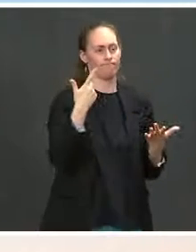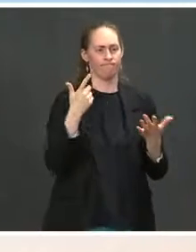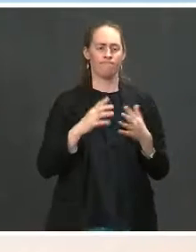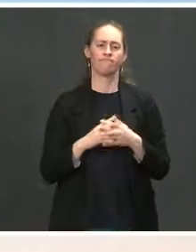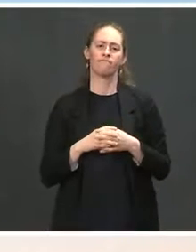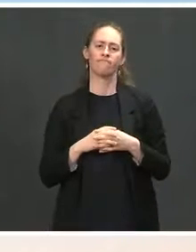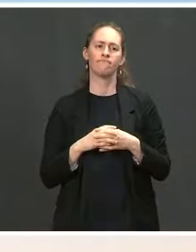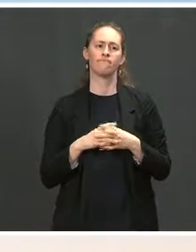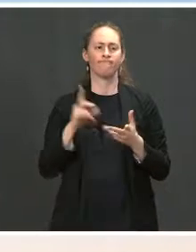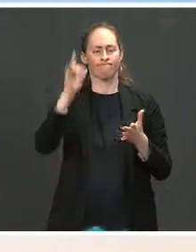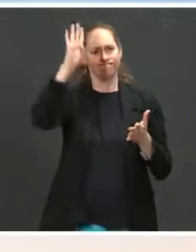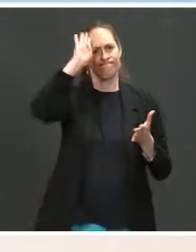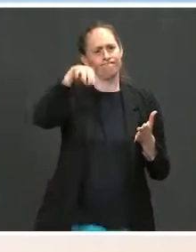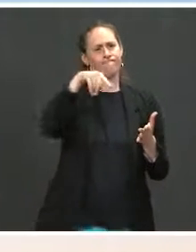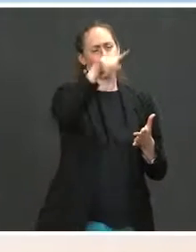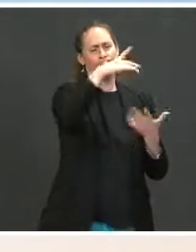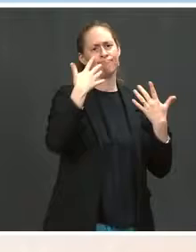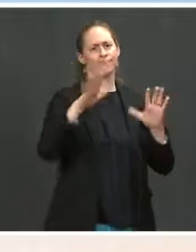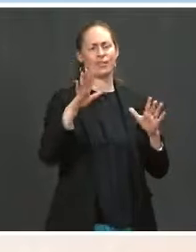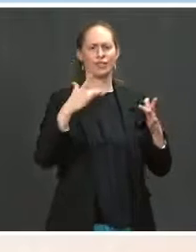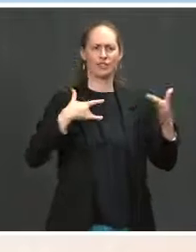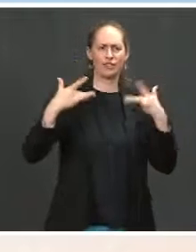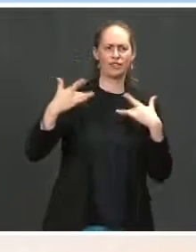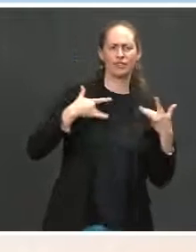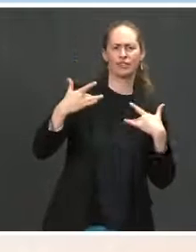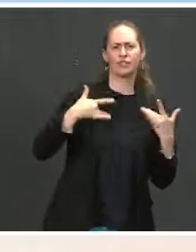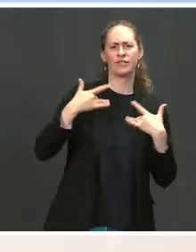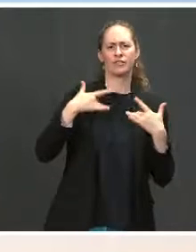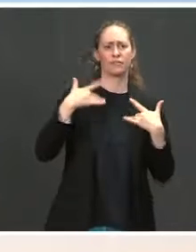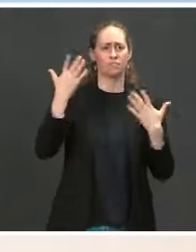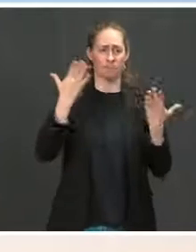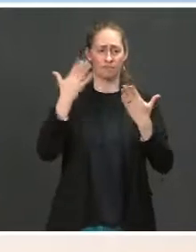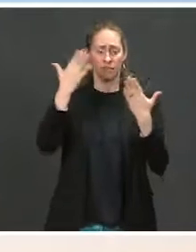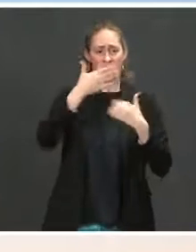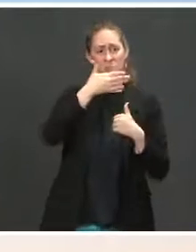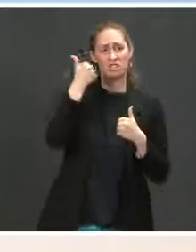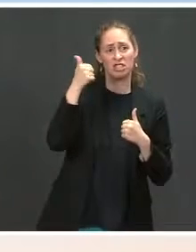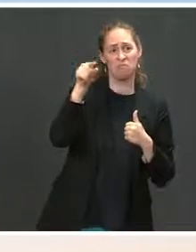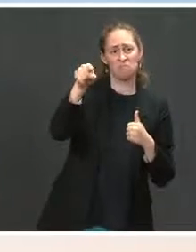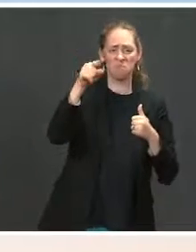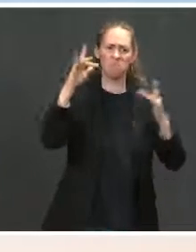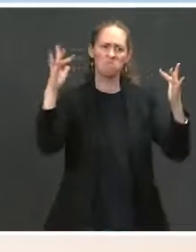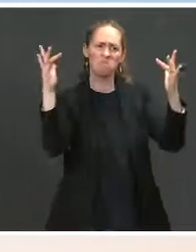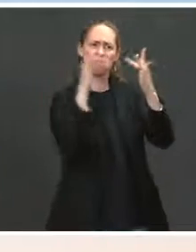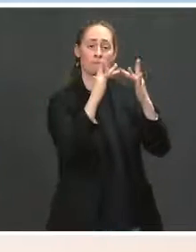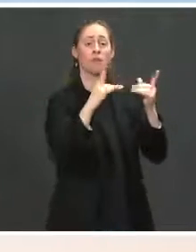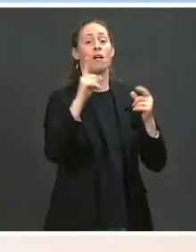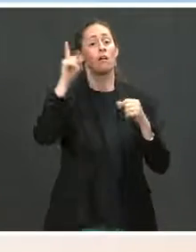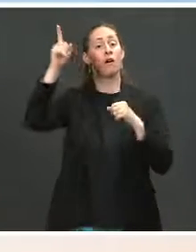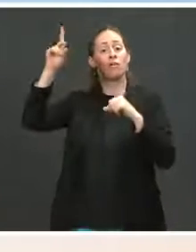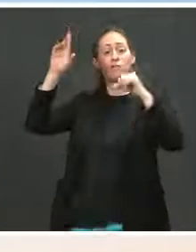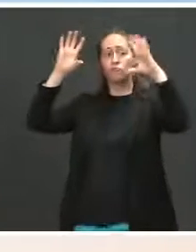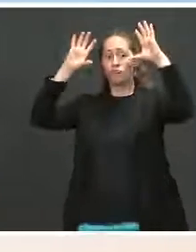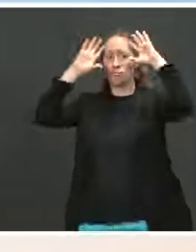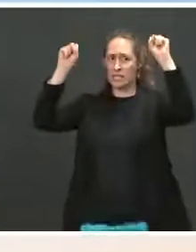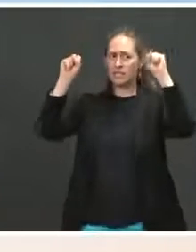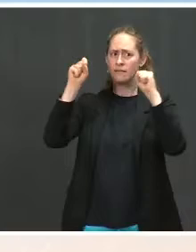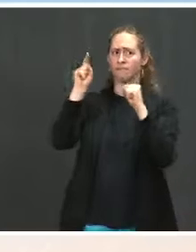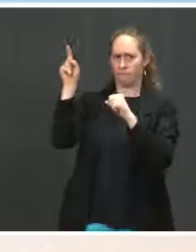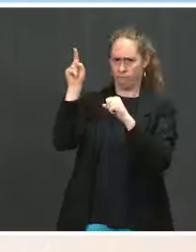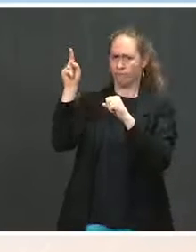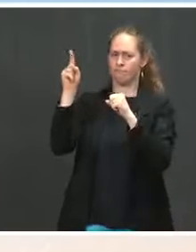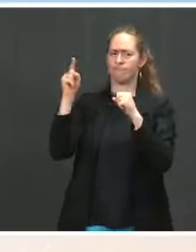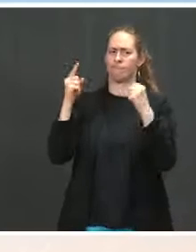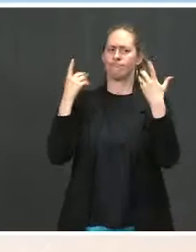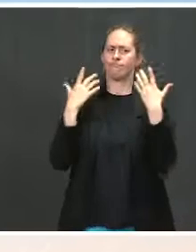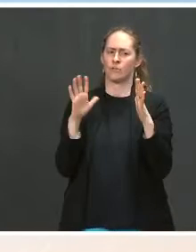on the United States, so they may have an answer to your question. I will say that the president President Biden, I should say, had a constructive